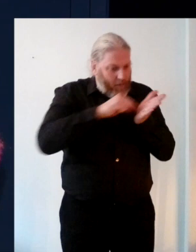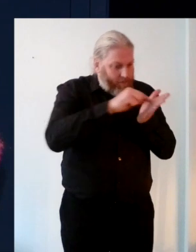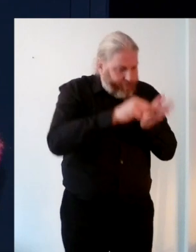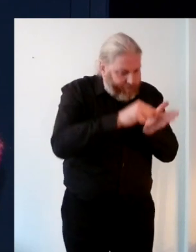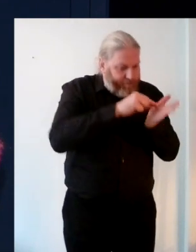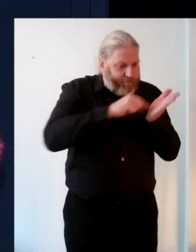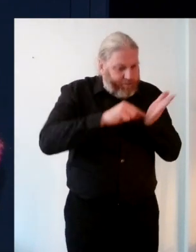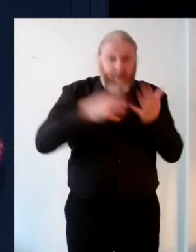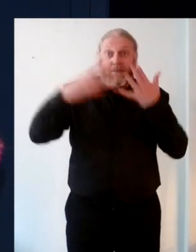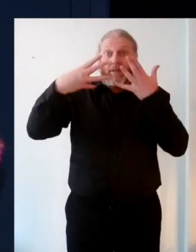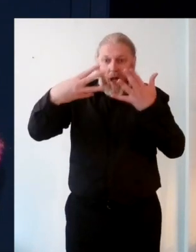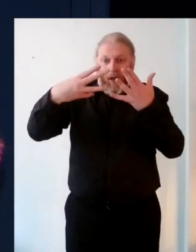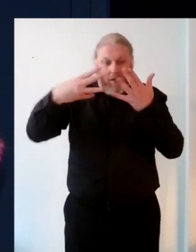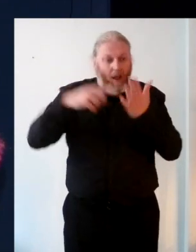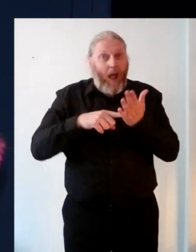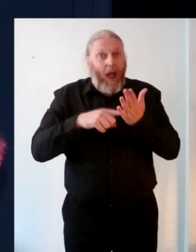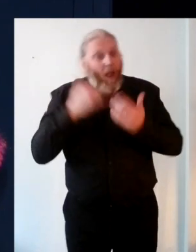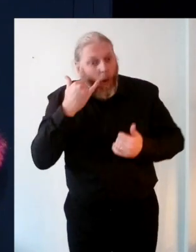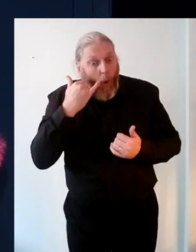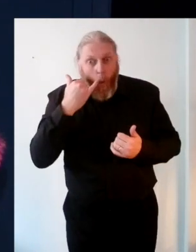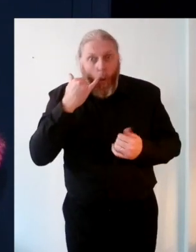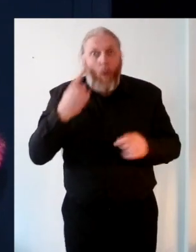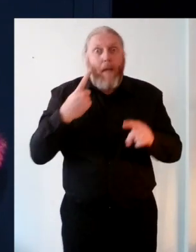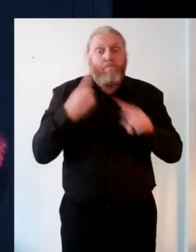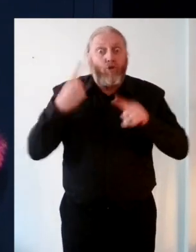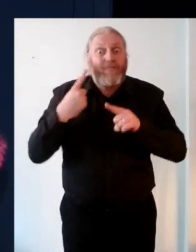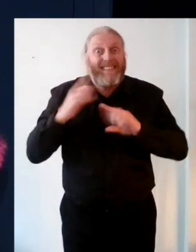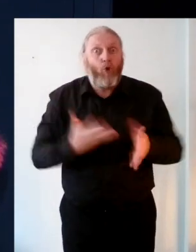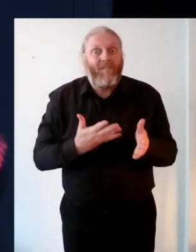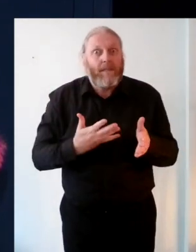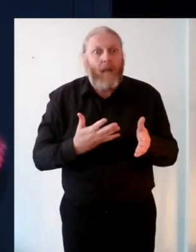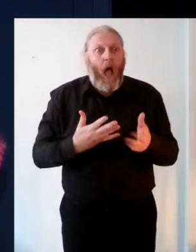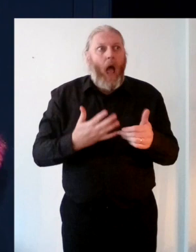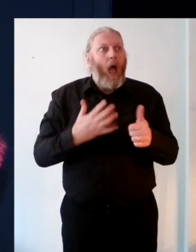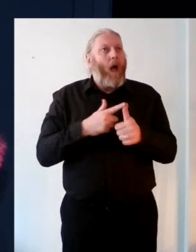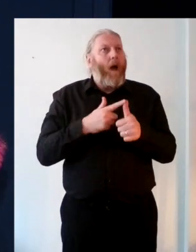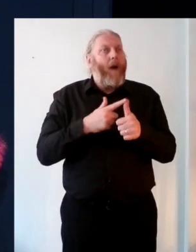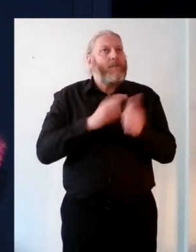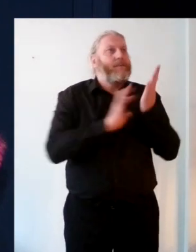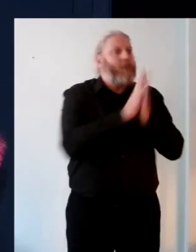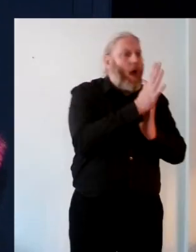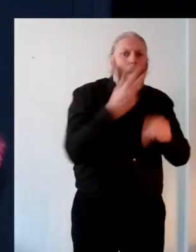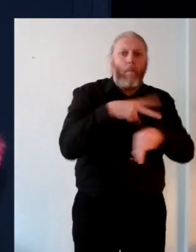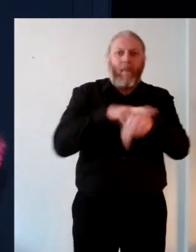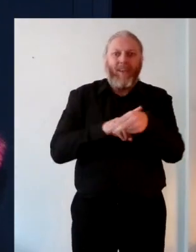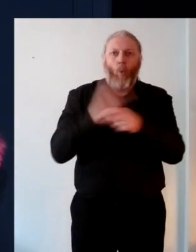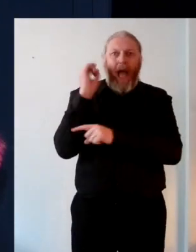Nine. Hello? Oh, emergency services. Well, fire, police, or ambulance?